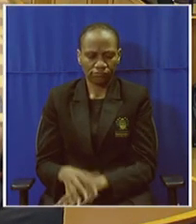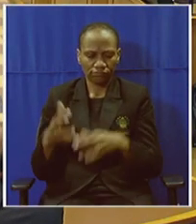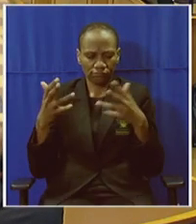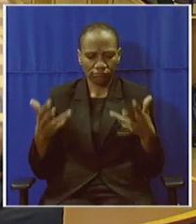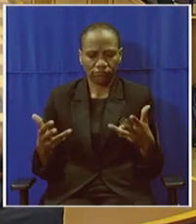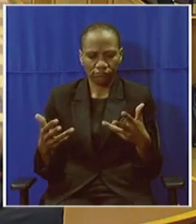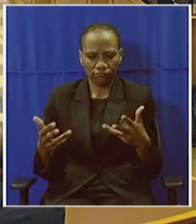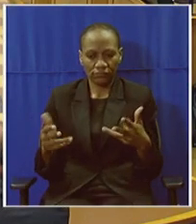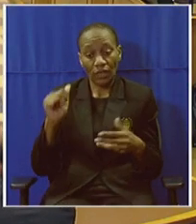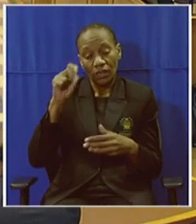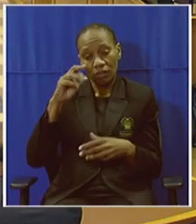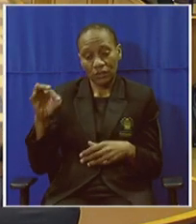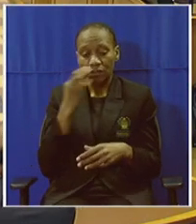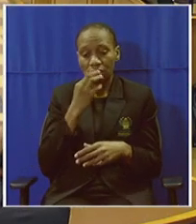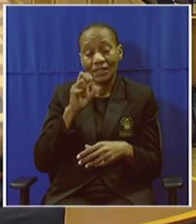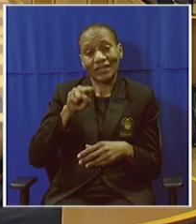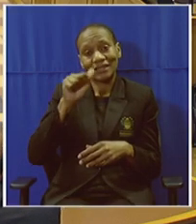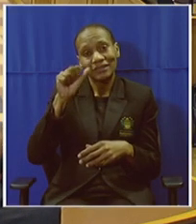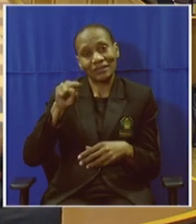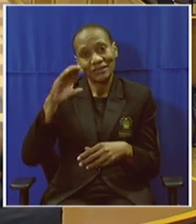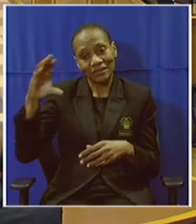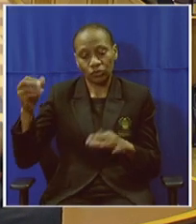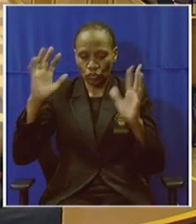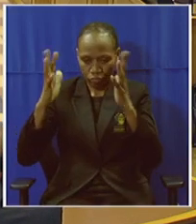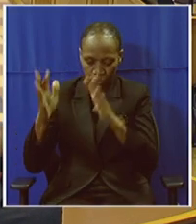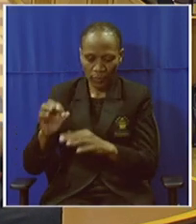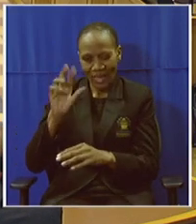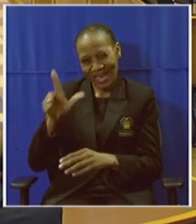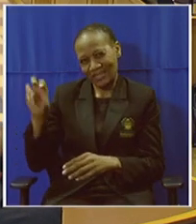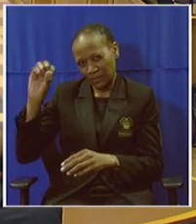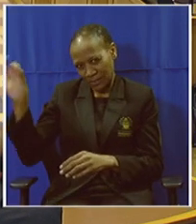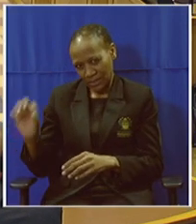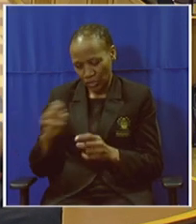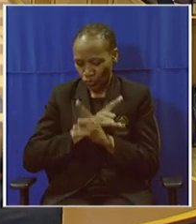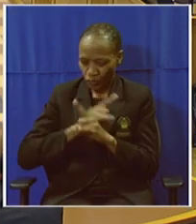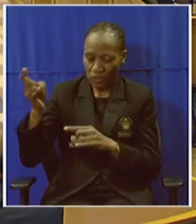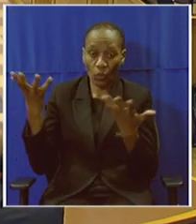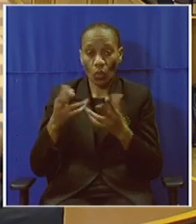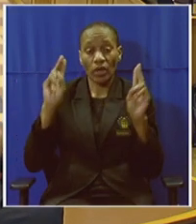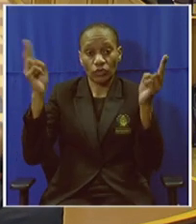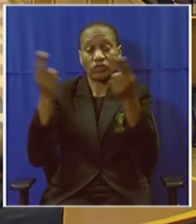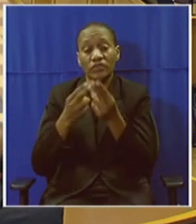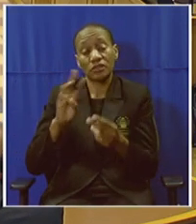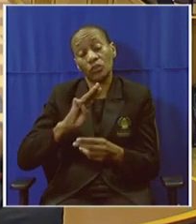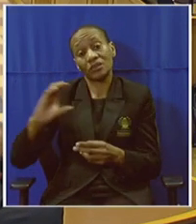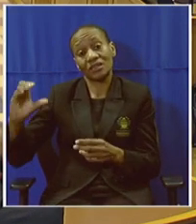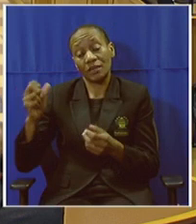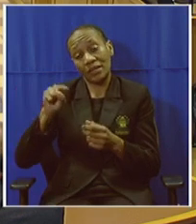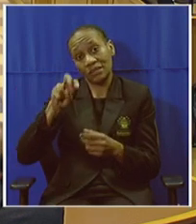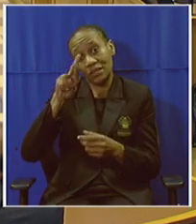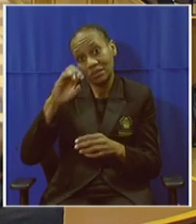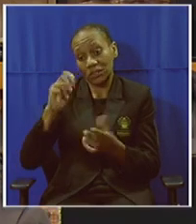The ANC congratulates SASCO on its 100% victory in the University of Western Cape SRC